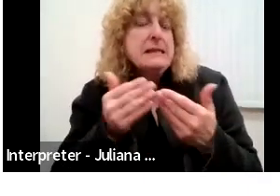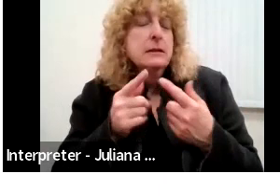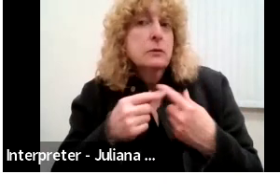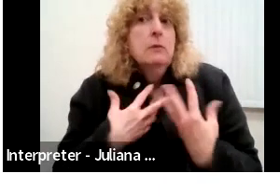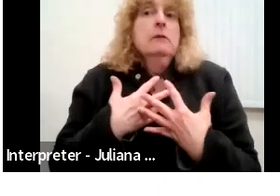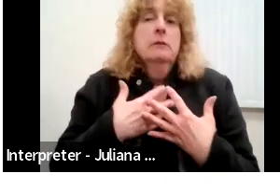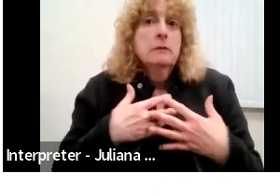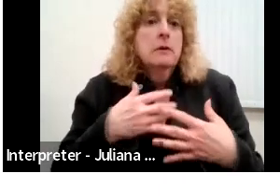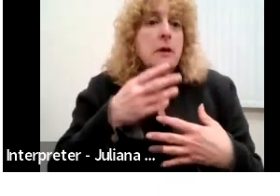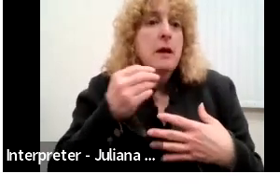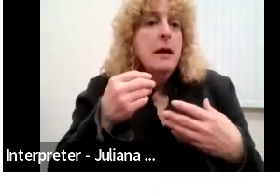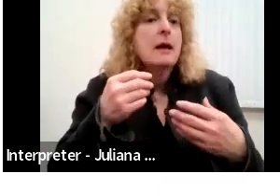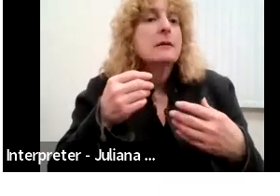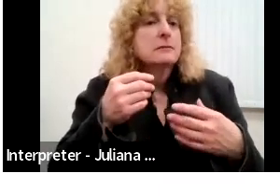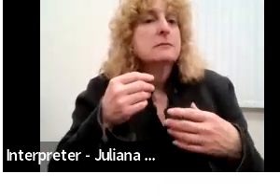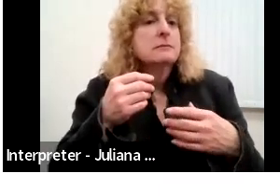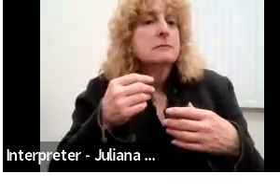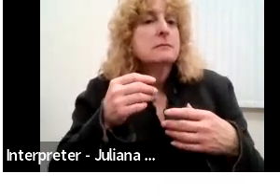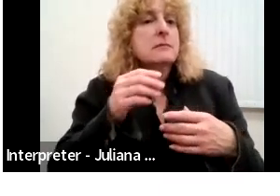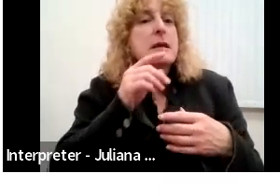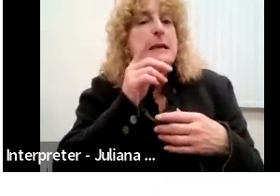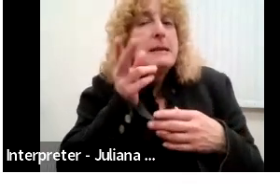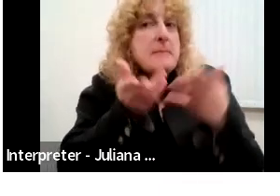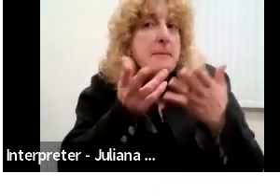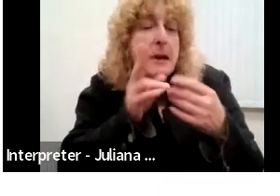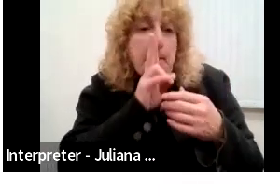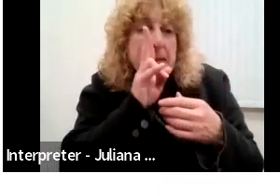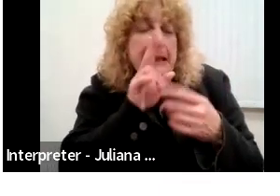easily, picky about clothes and